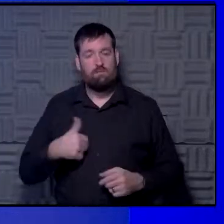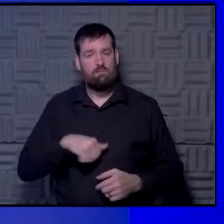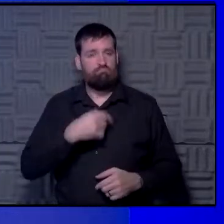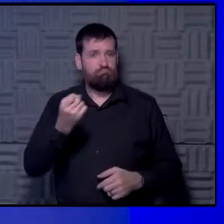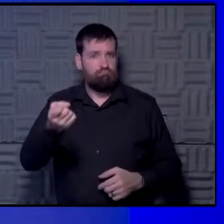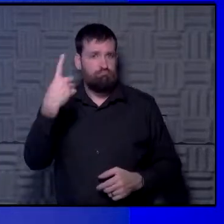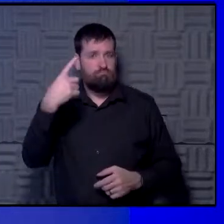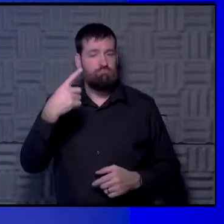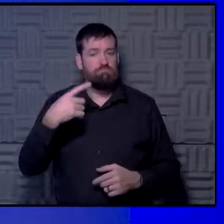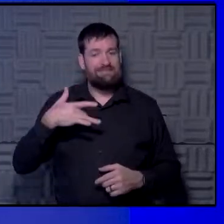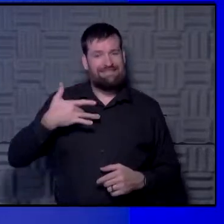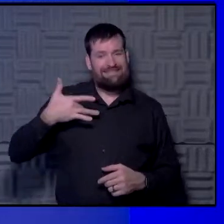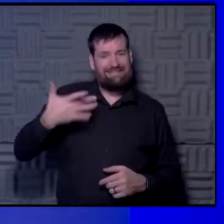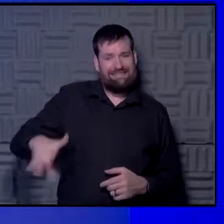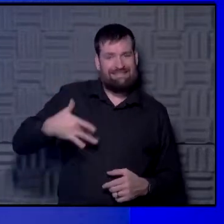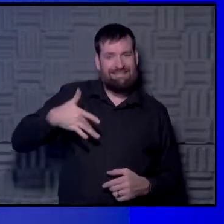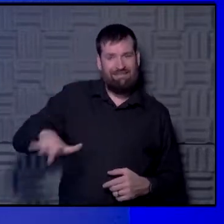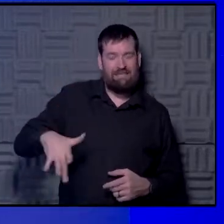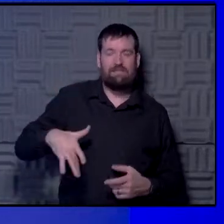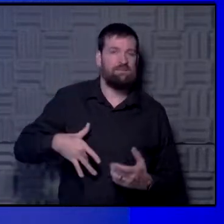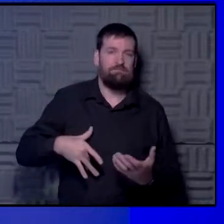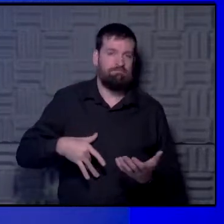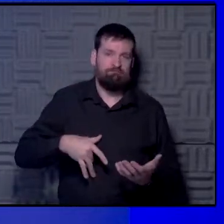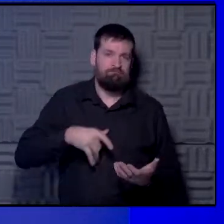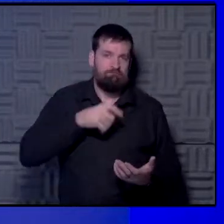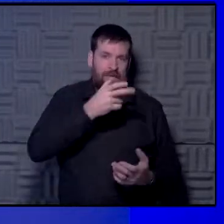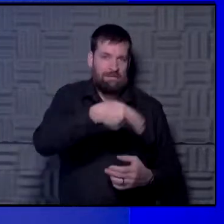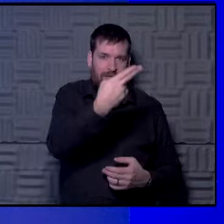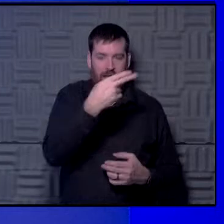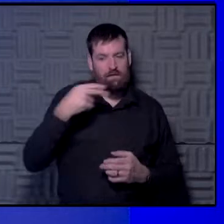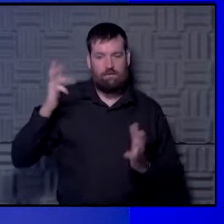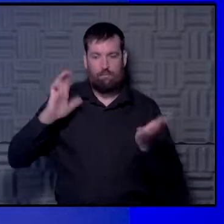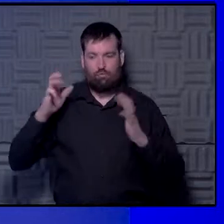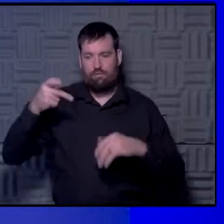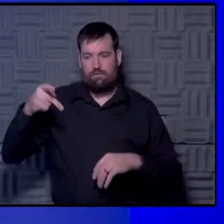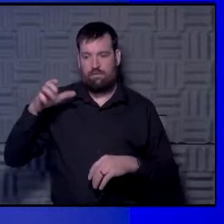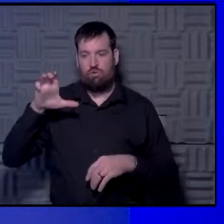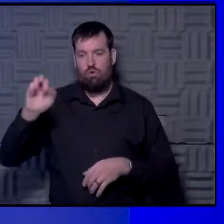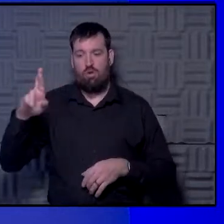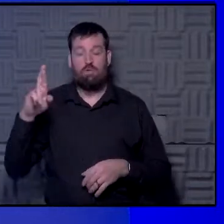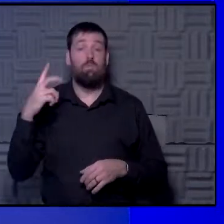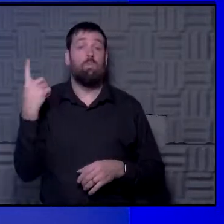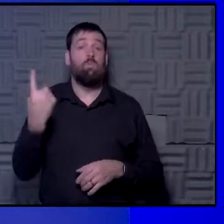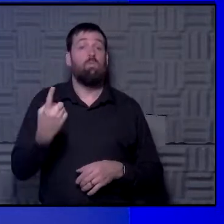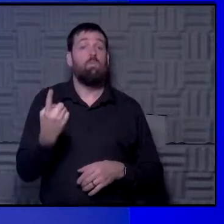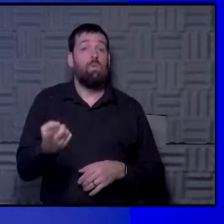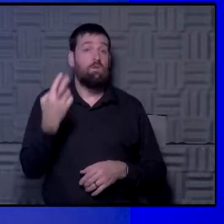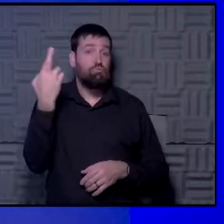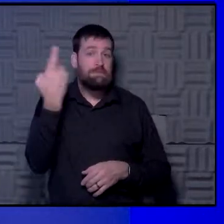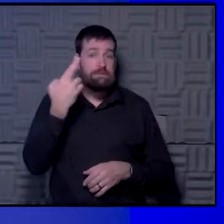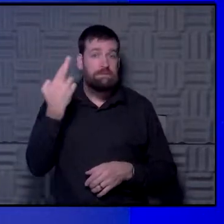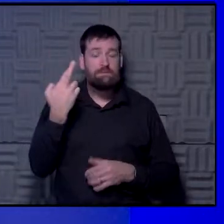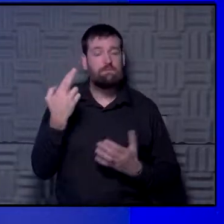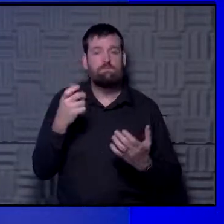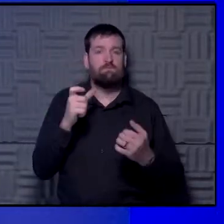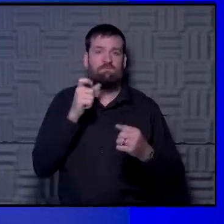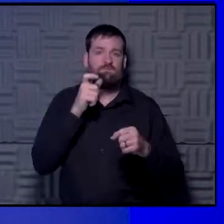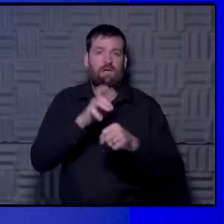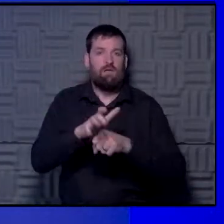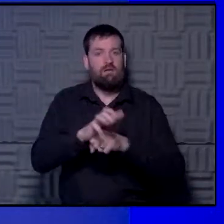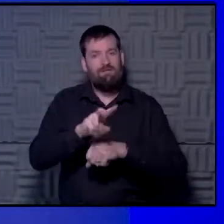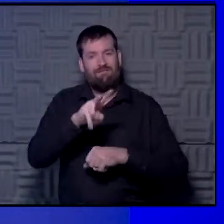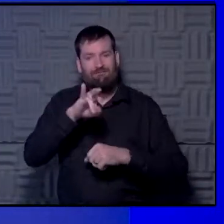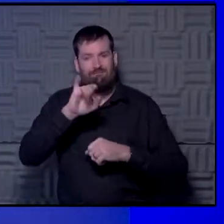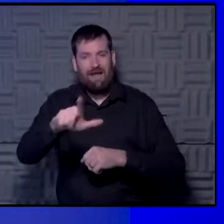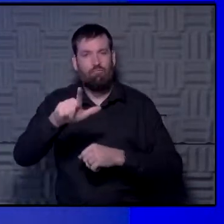the sensitivity is still not as high as the PCR. One theory behind that is that you don't have enough viral